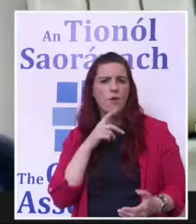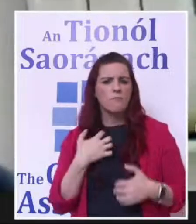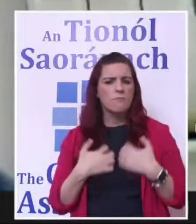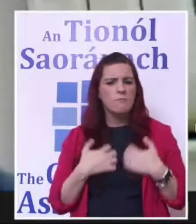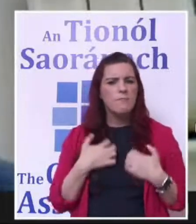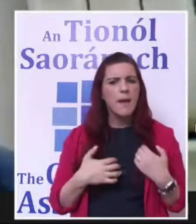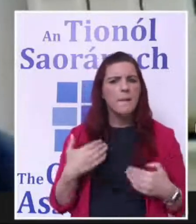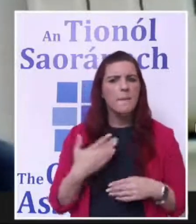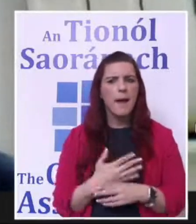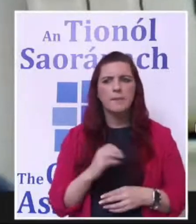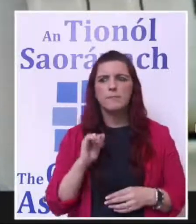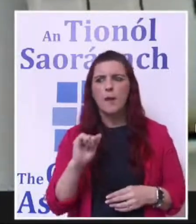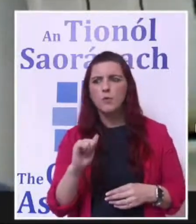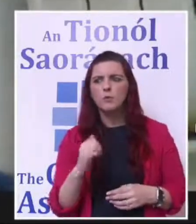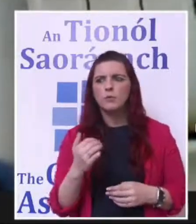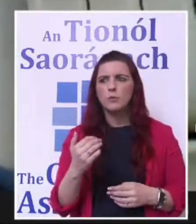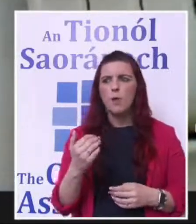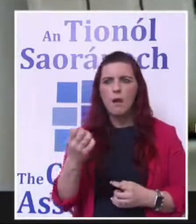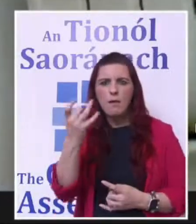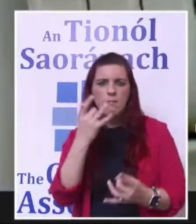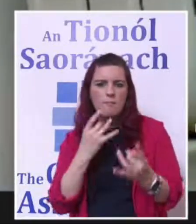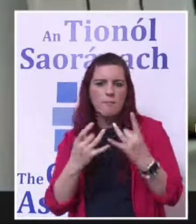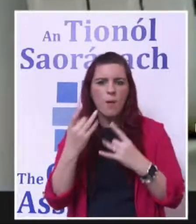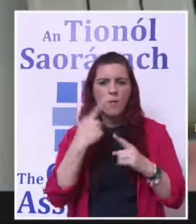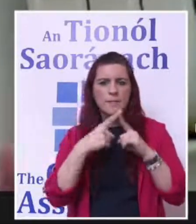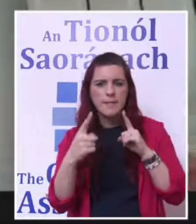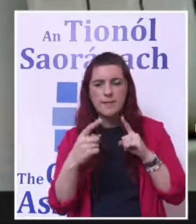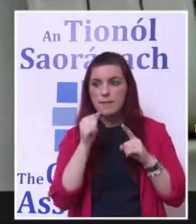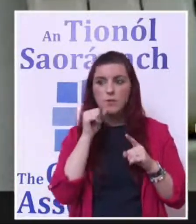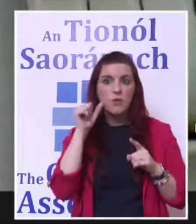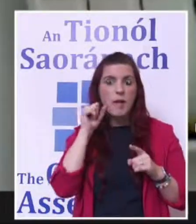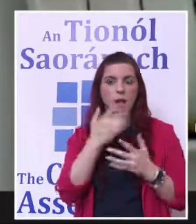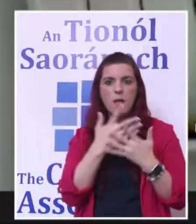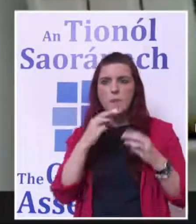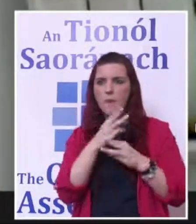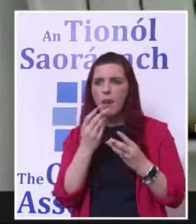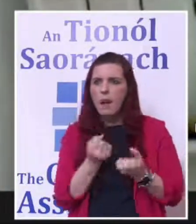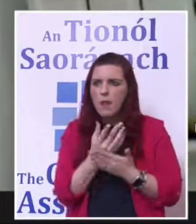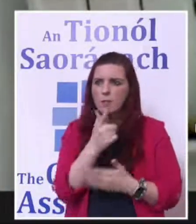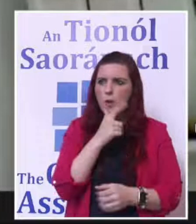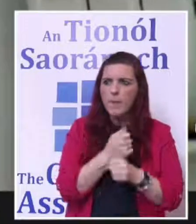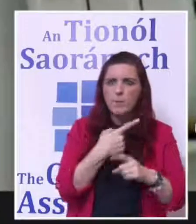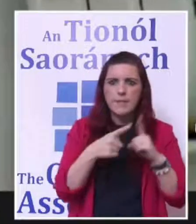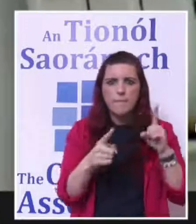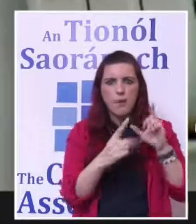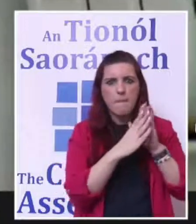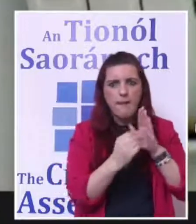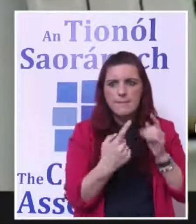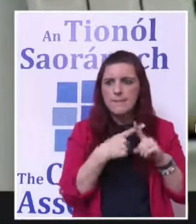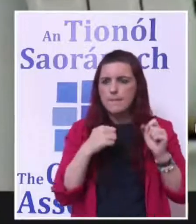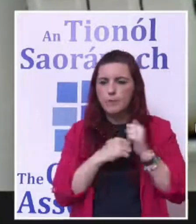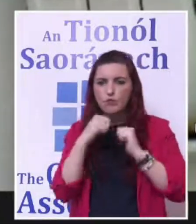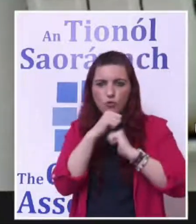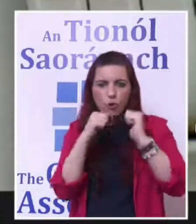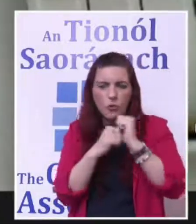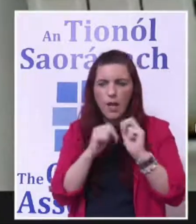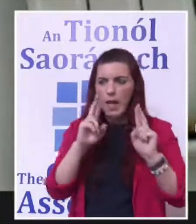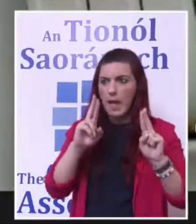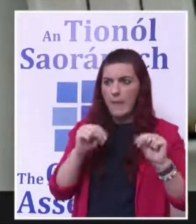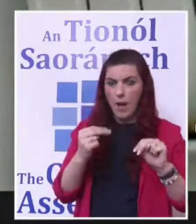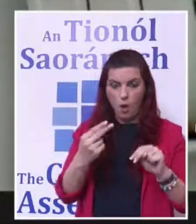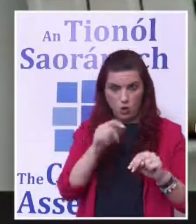the extent to which people were coming forward with different models, and even this morning, can we do this or can we do